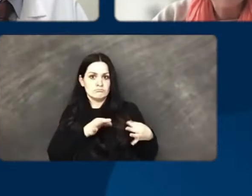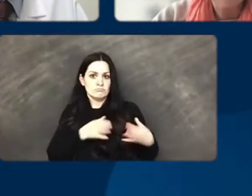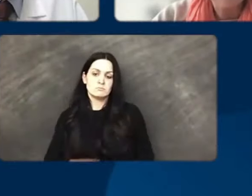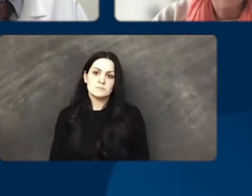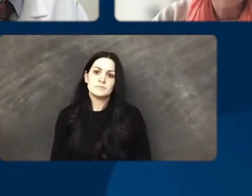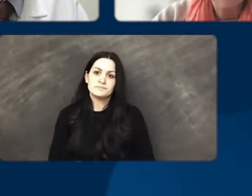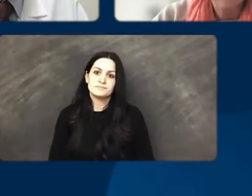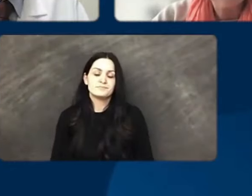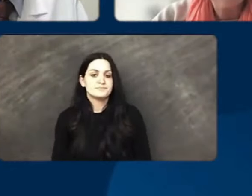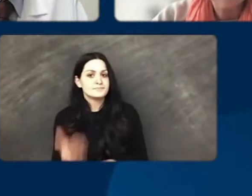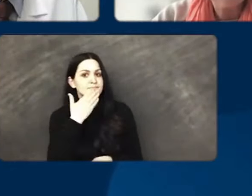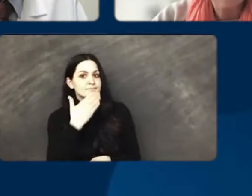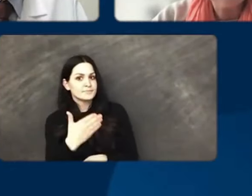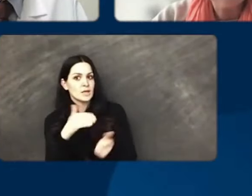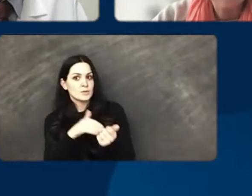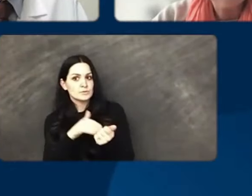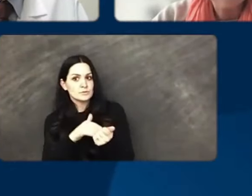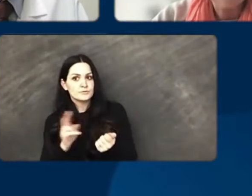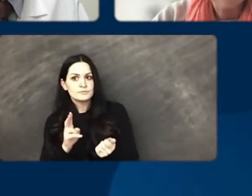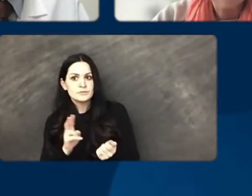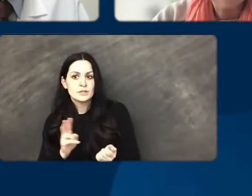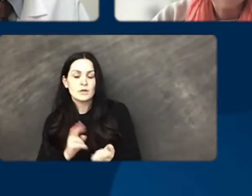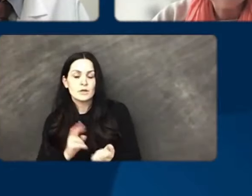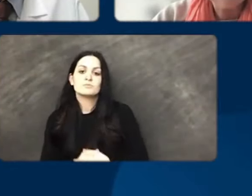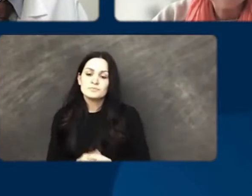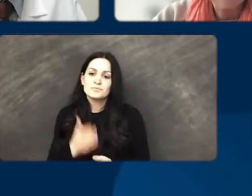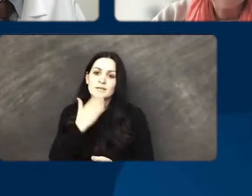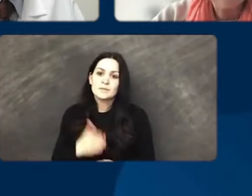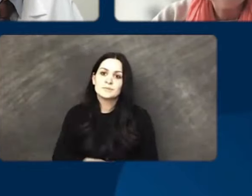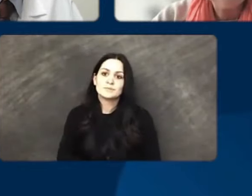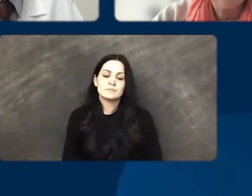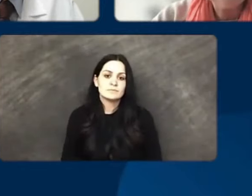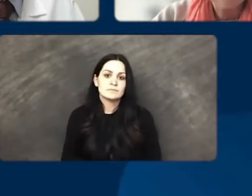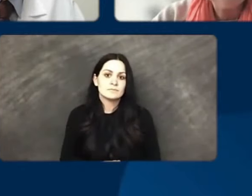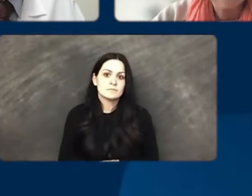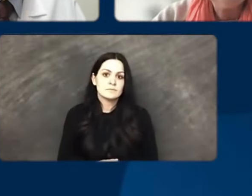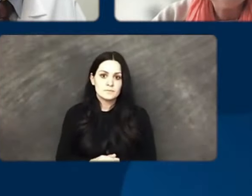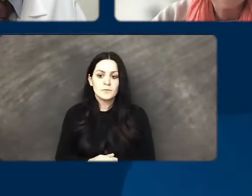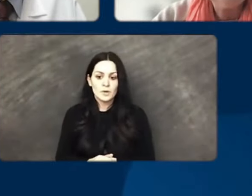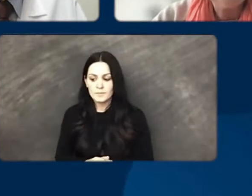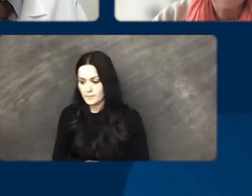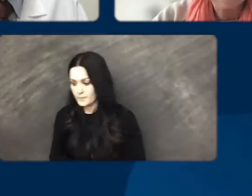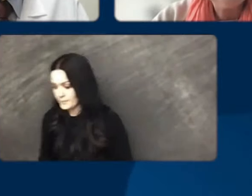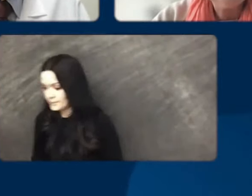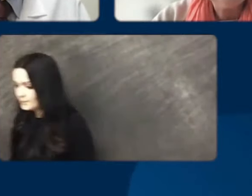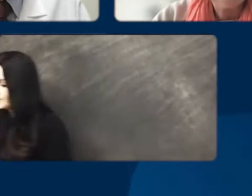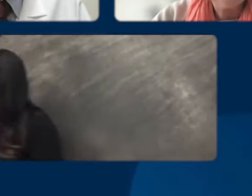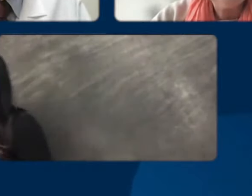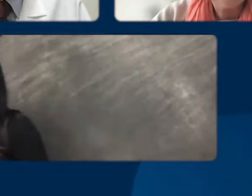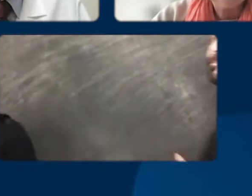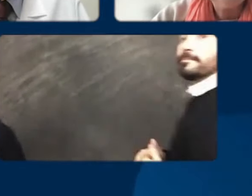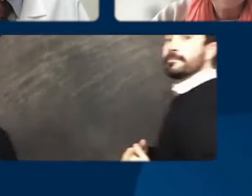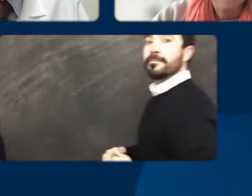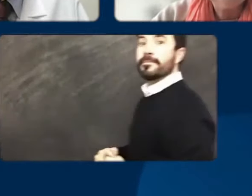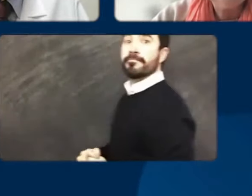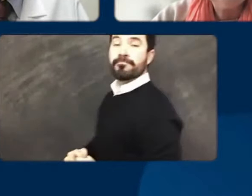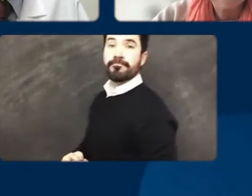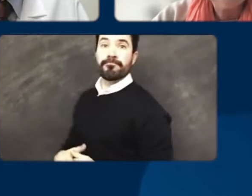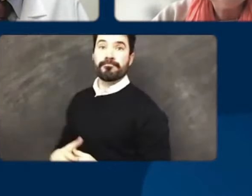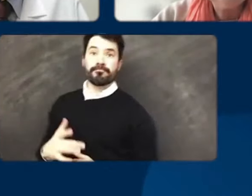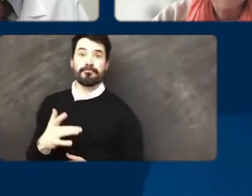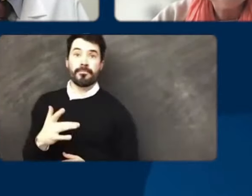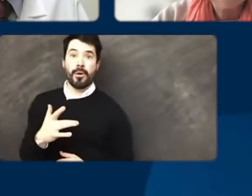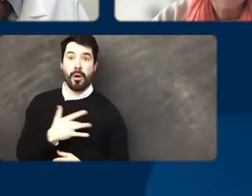Thank you for that, Dr. Bisognano. Let's move on to our next question. Do heart health risks differ between transgender